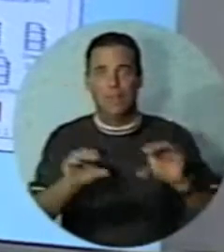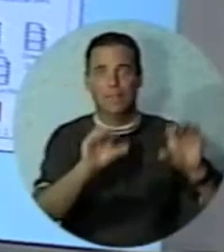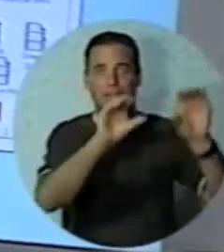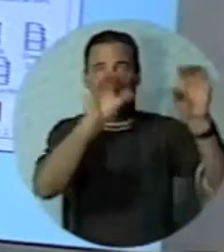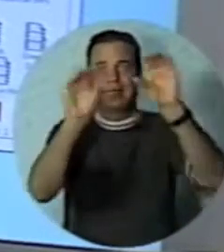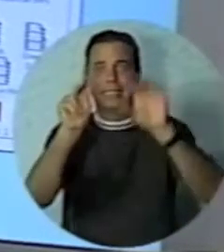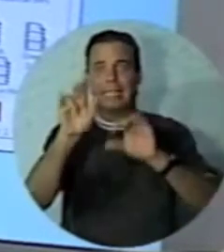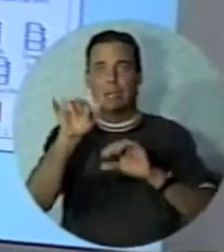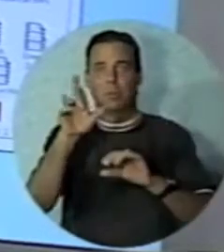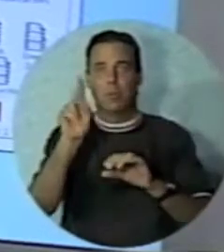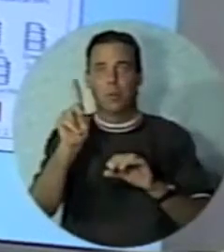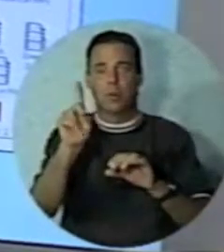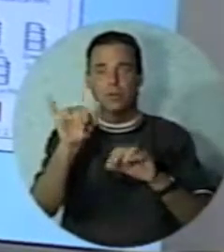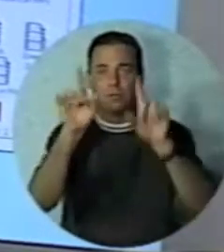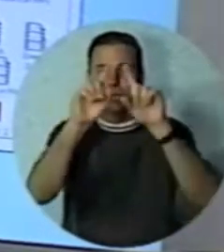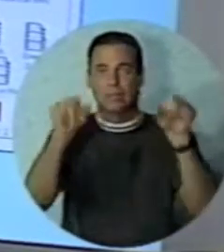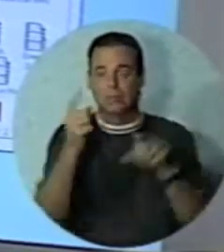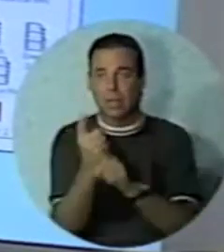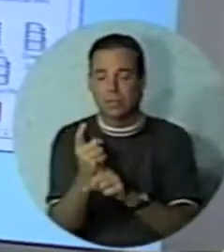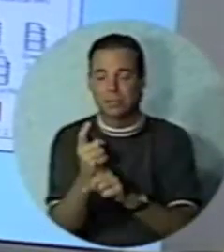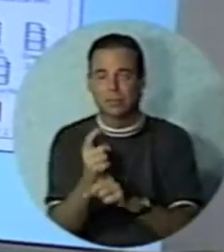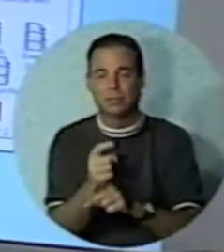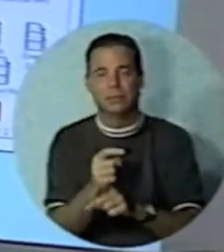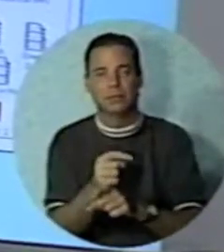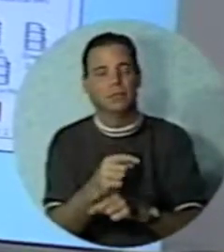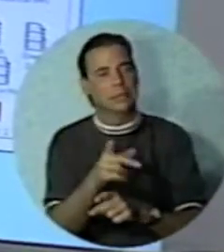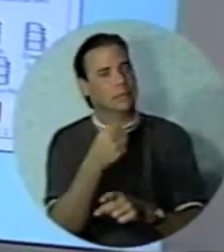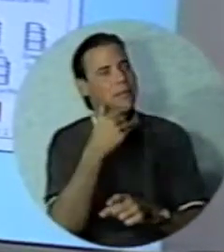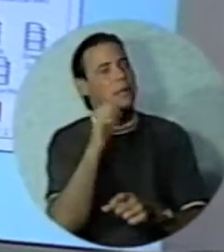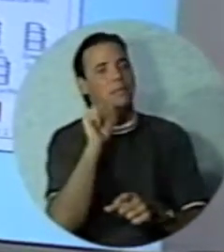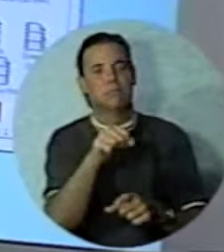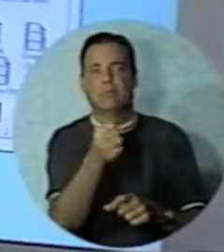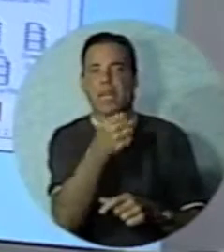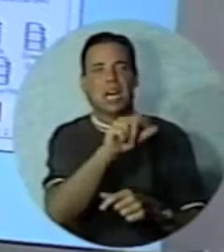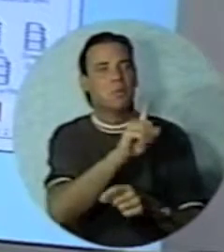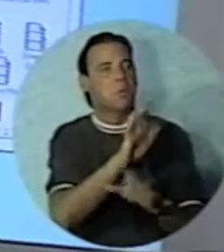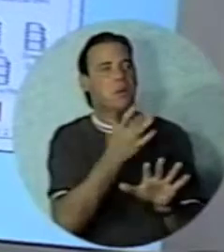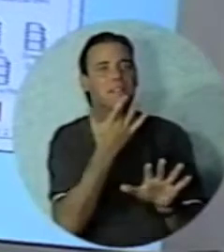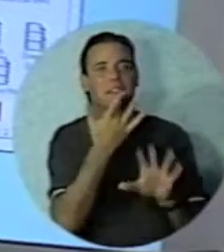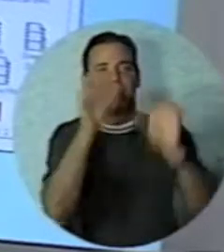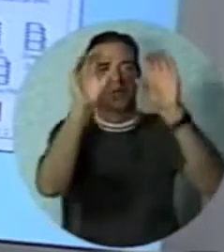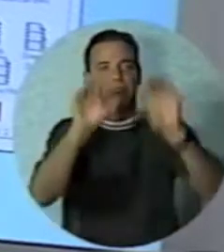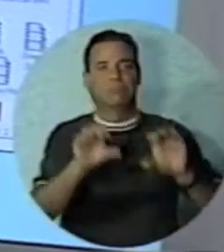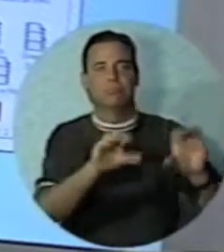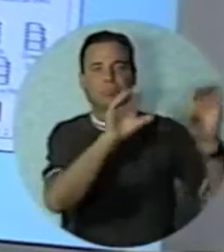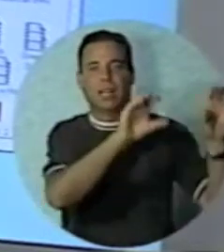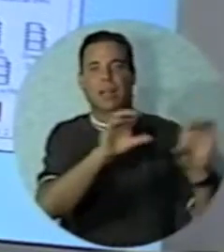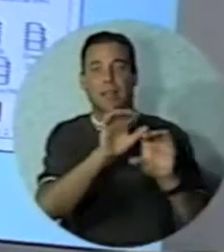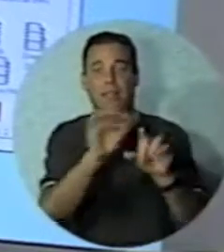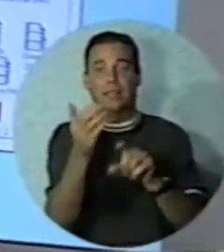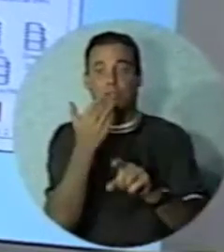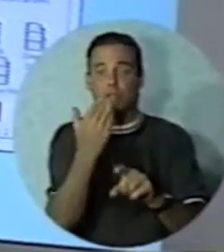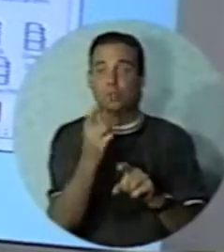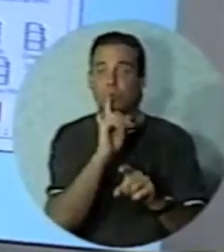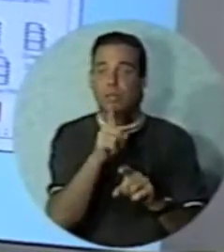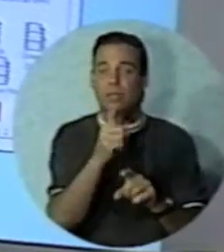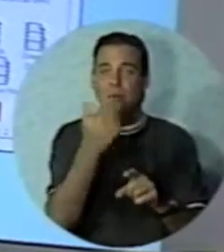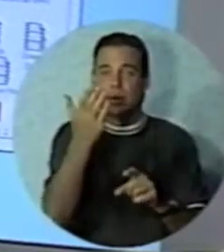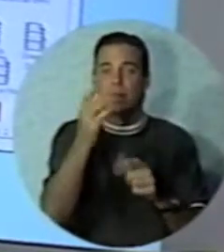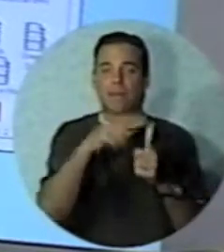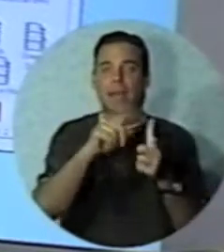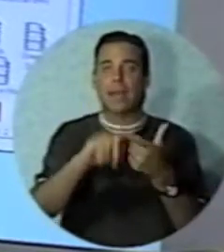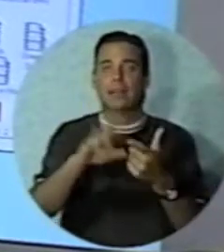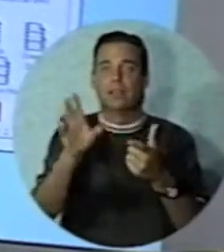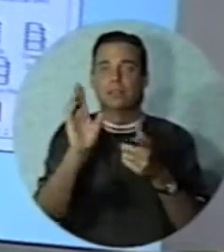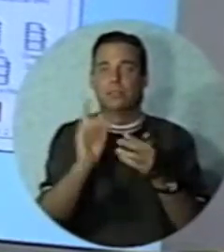Isn't that absolutely correct, Richard? Yep, I can put it any place that I like it. So that's a good place, actually, because then